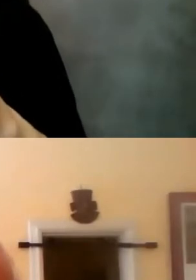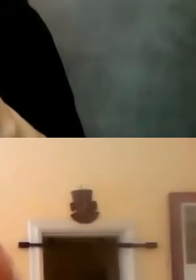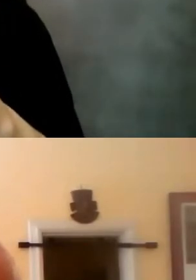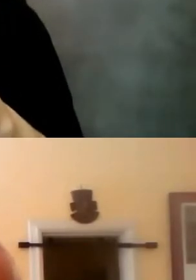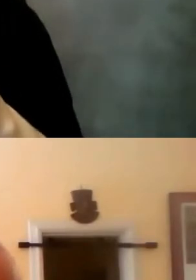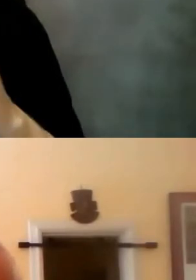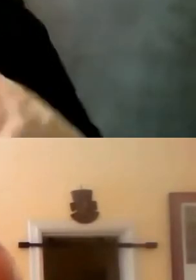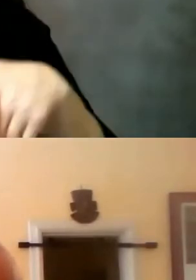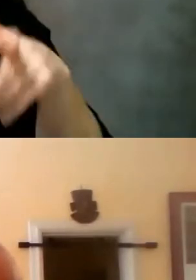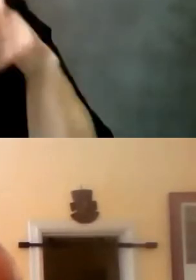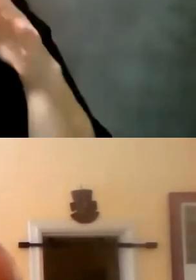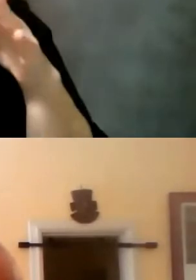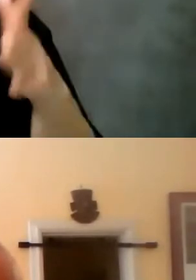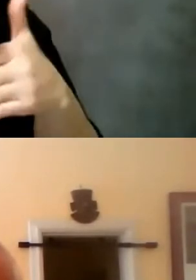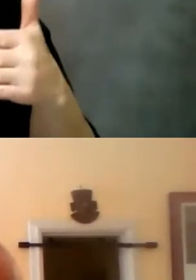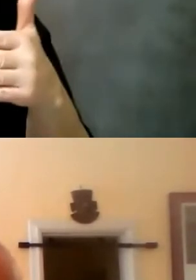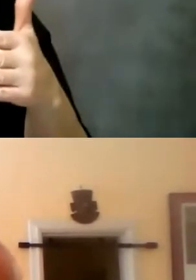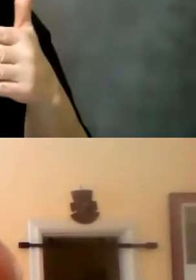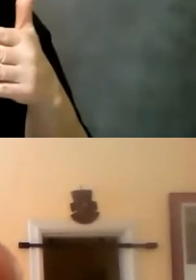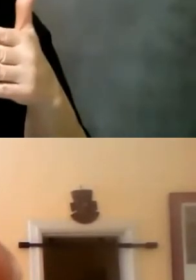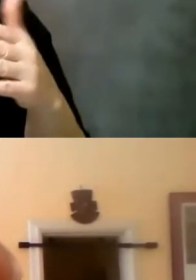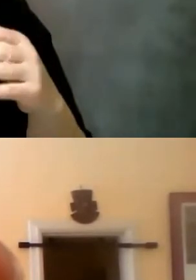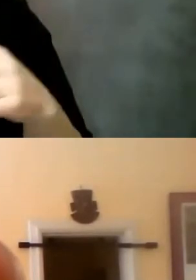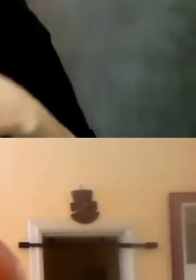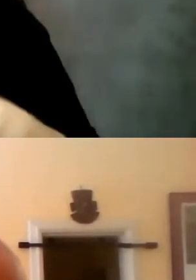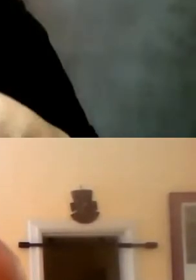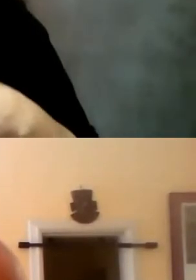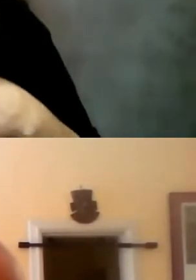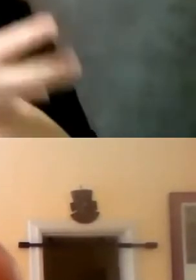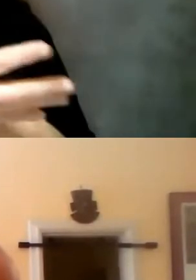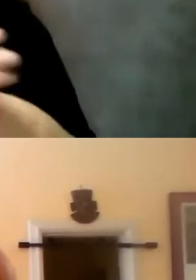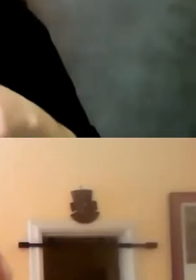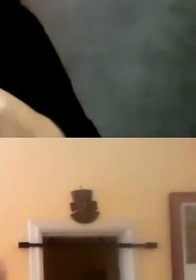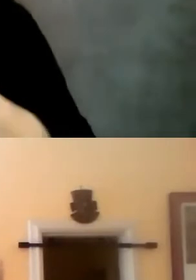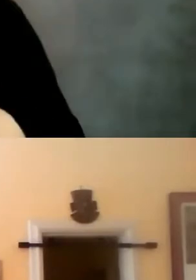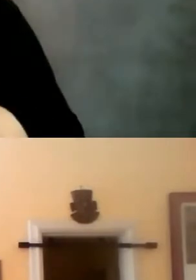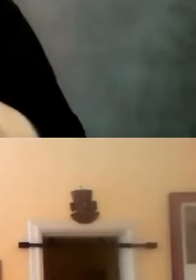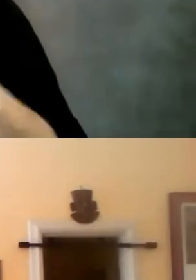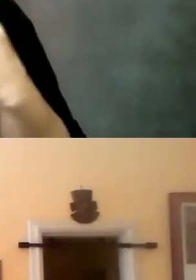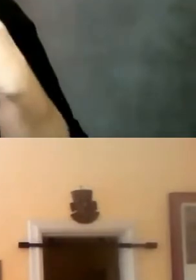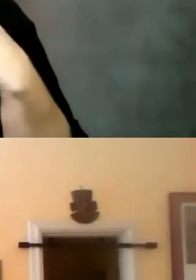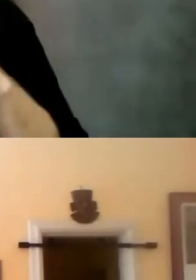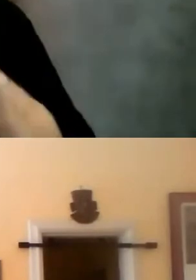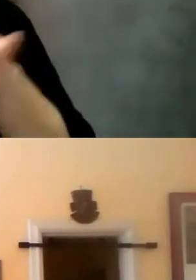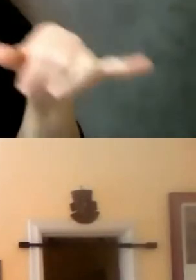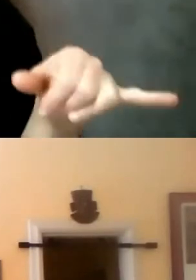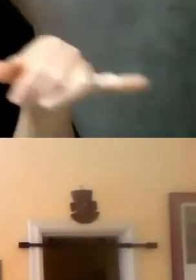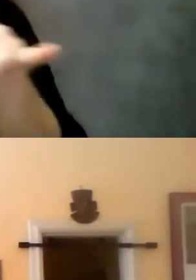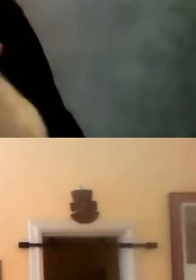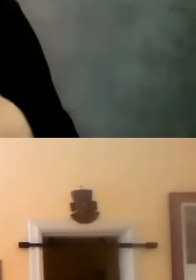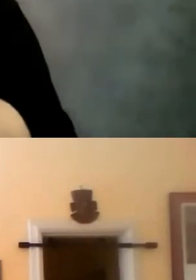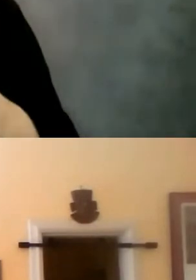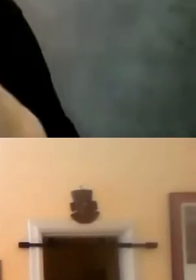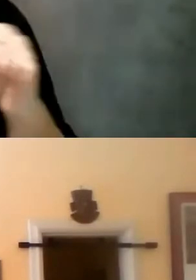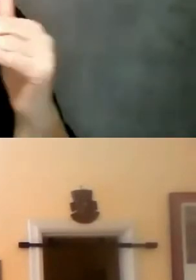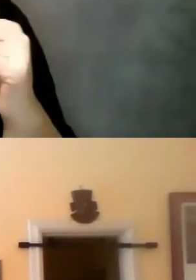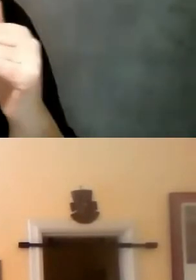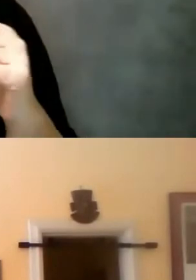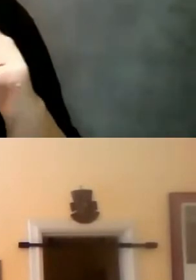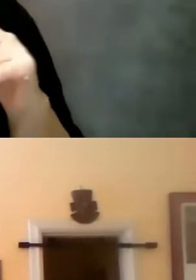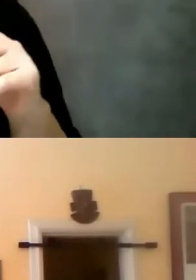initial causal conclusion suggests that a causal effect is, say, half a standard deviation after you have adjusted for teacher quality.